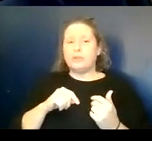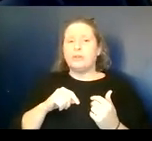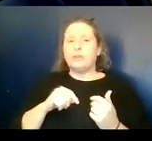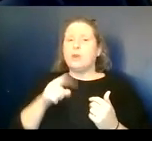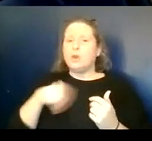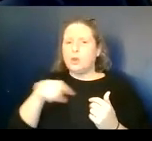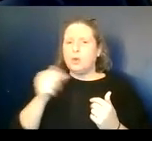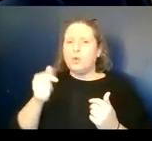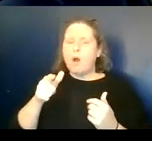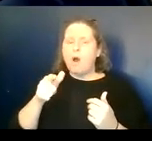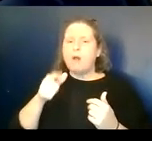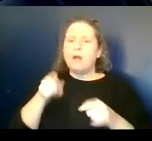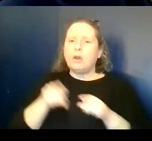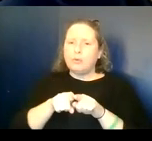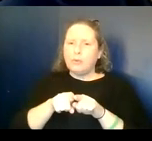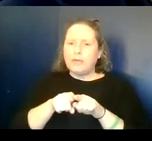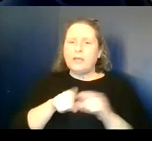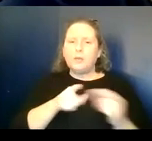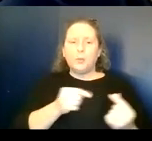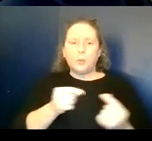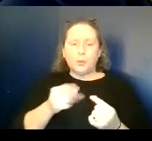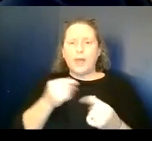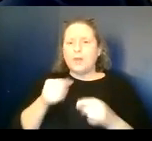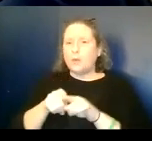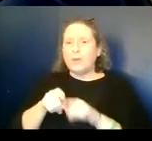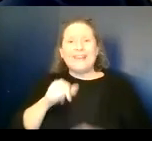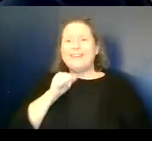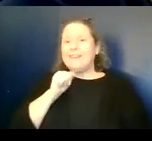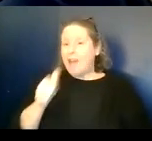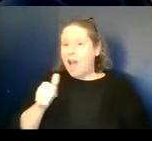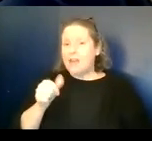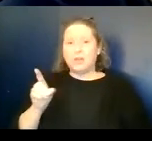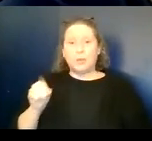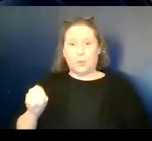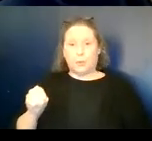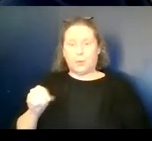agree to do and agree not to do, or